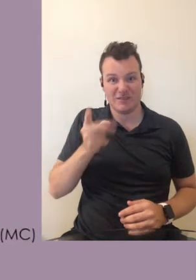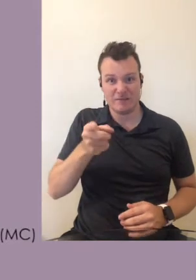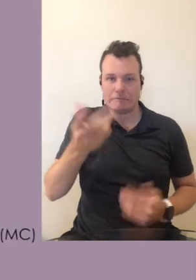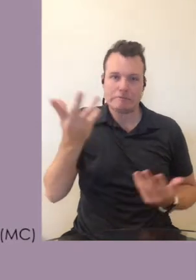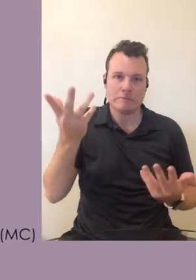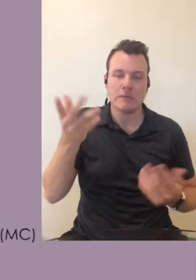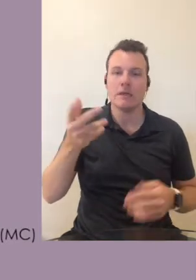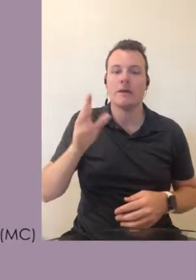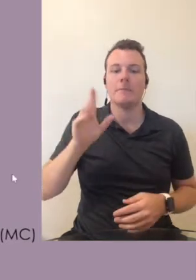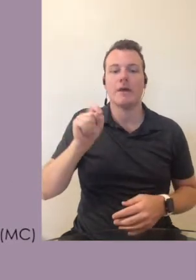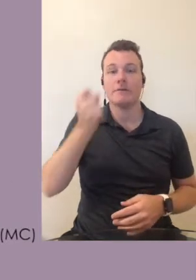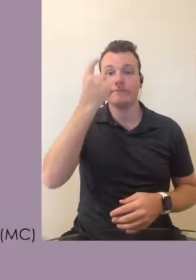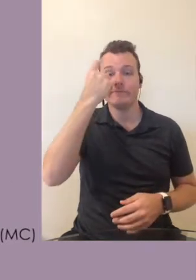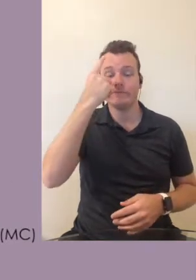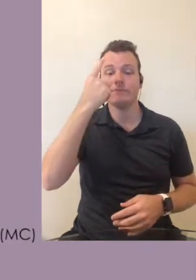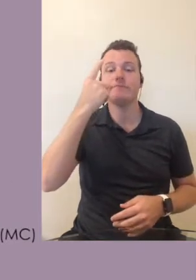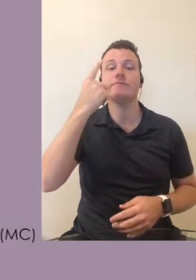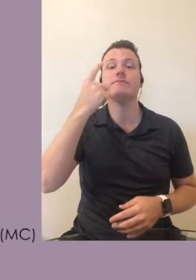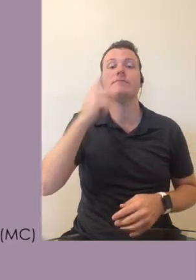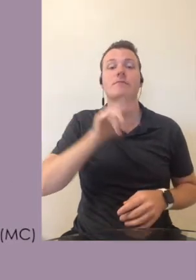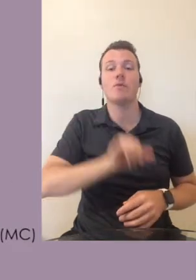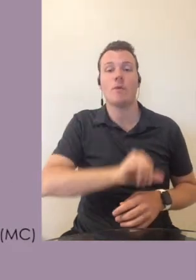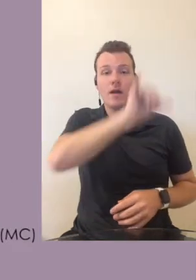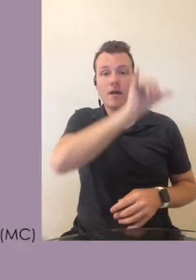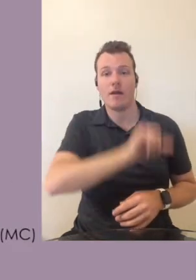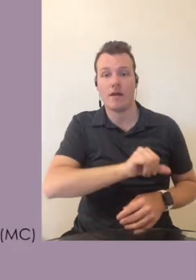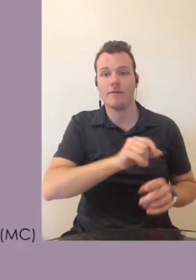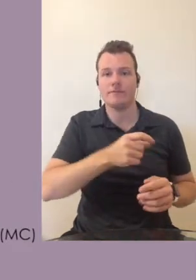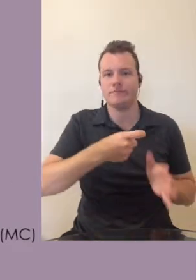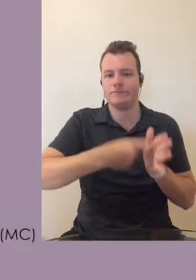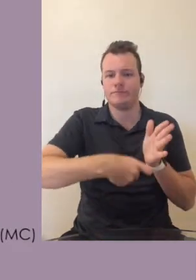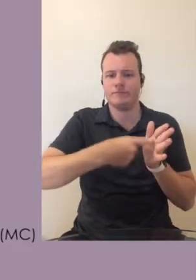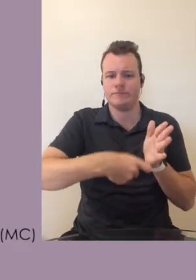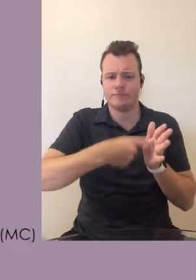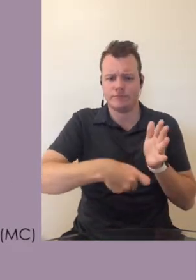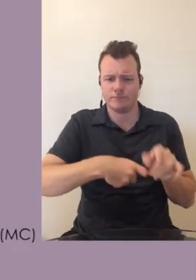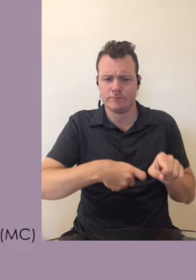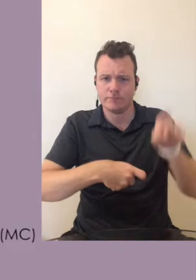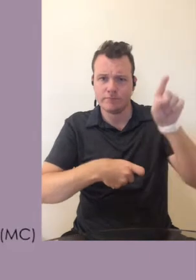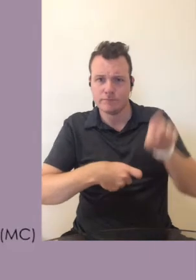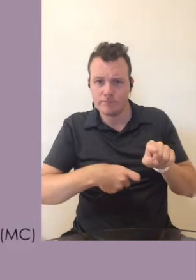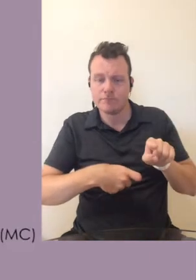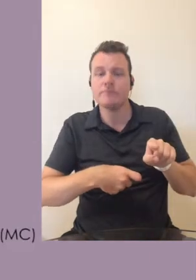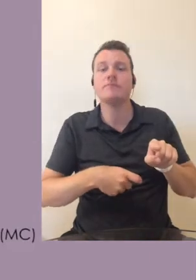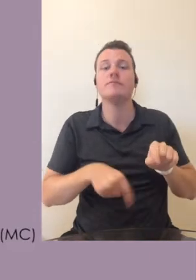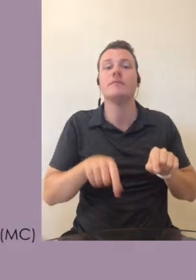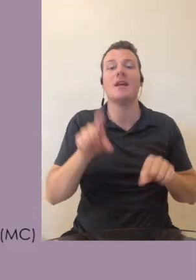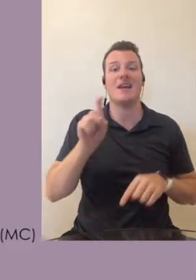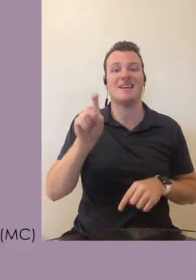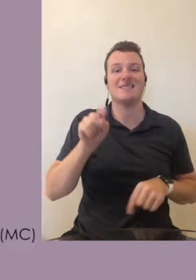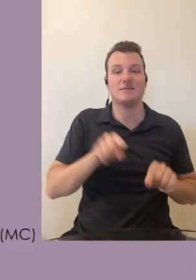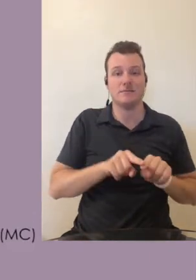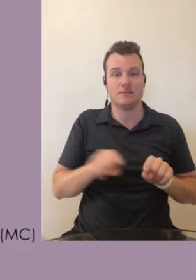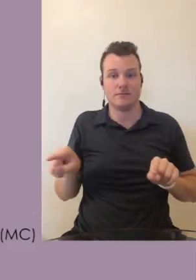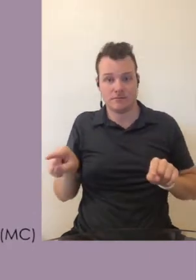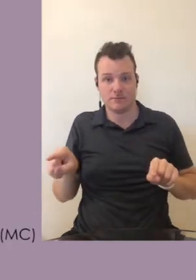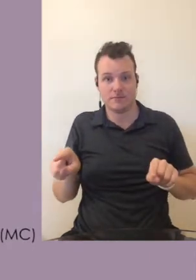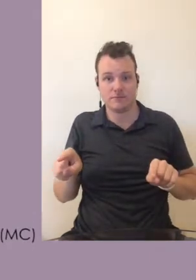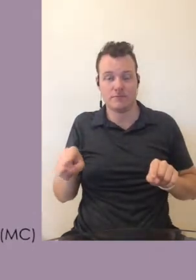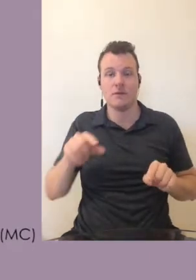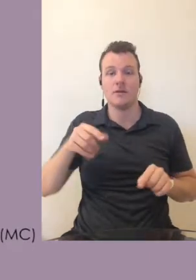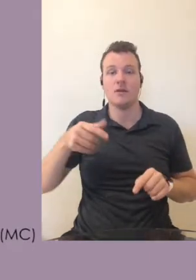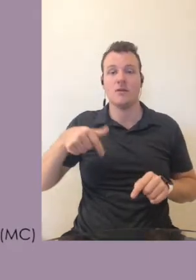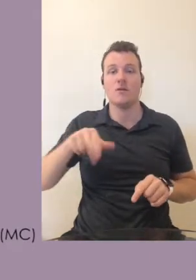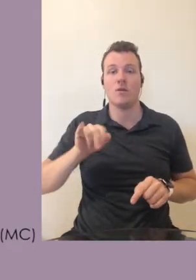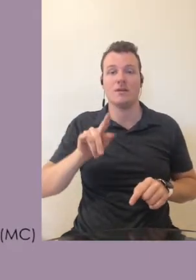but on the y-axis, you'll see price, and on the x-axis,